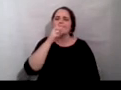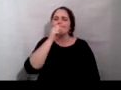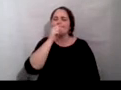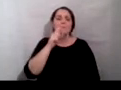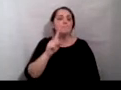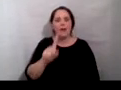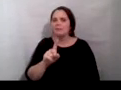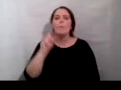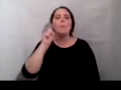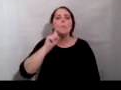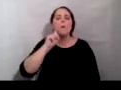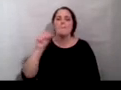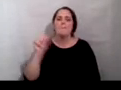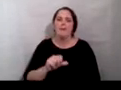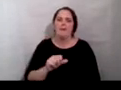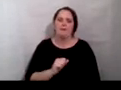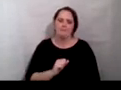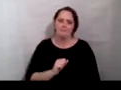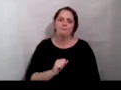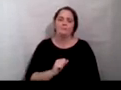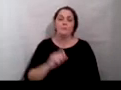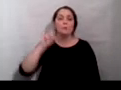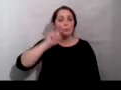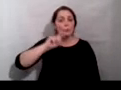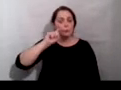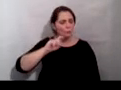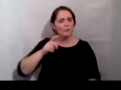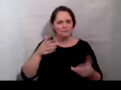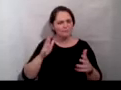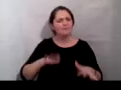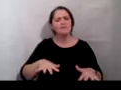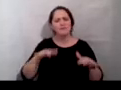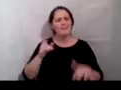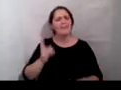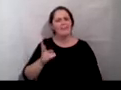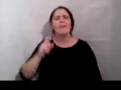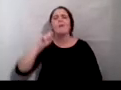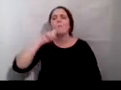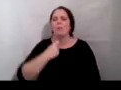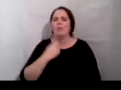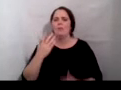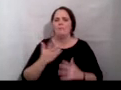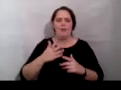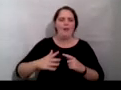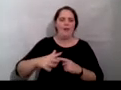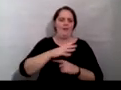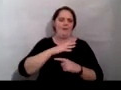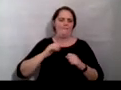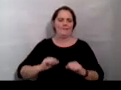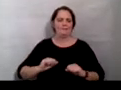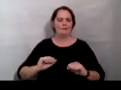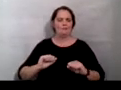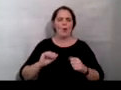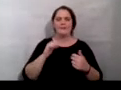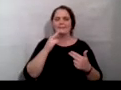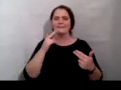back. Warrumble rises again. The land can sing in a different way. I think about how there